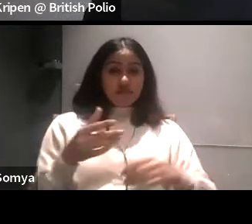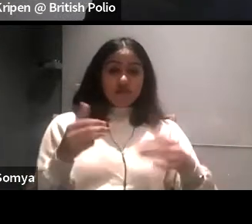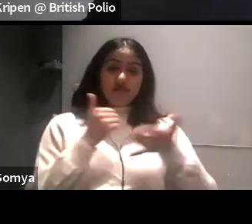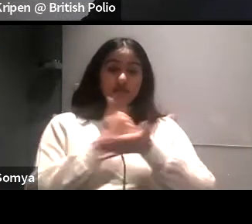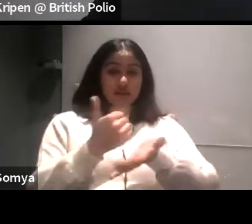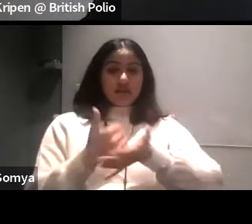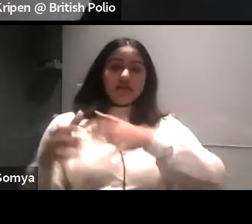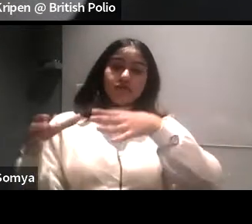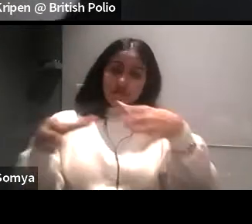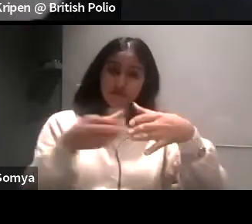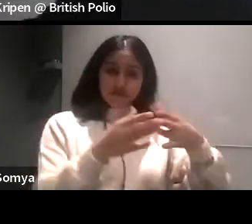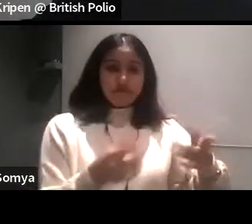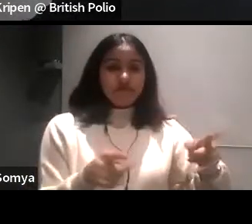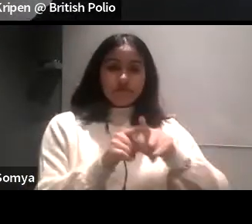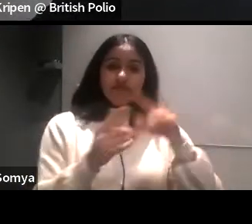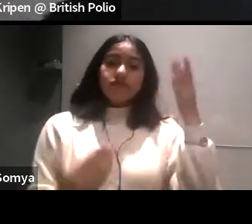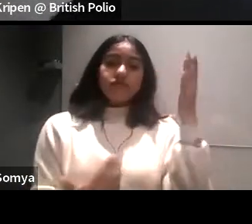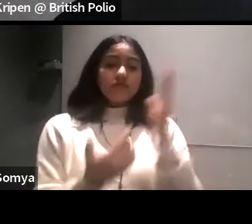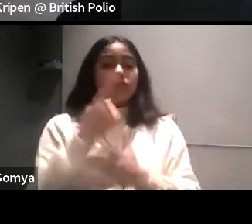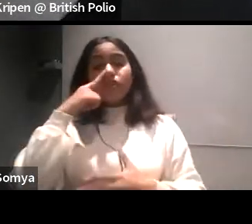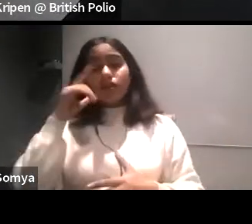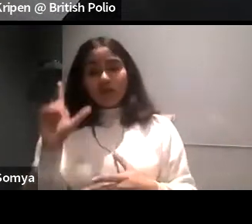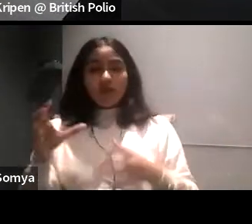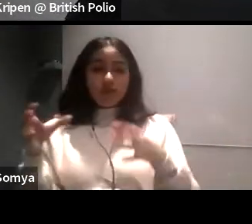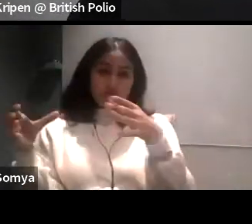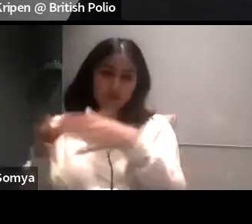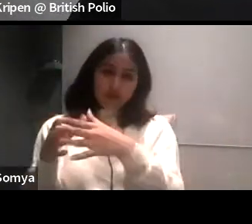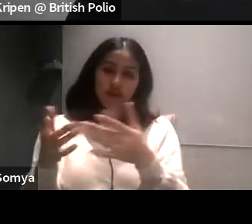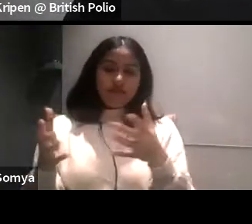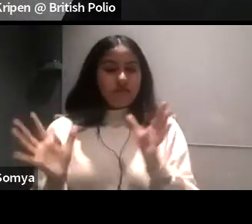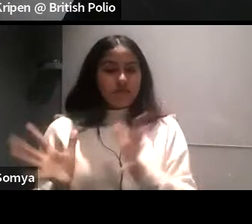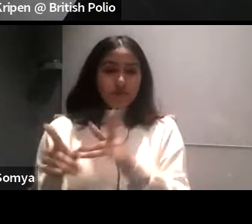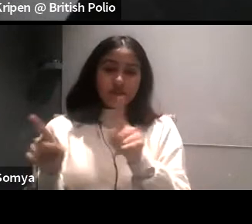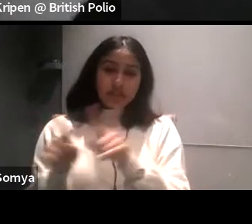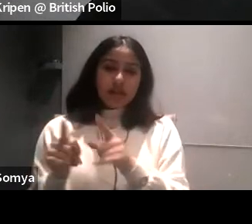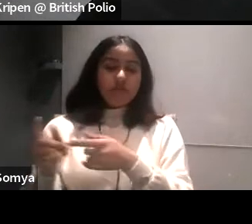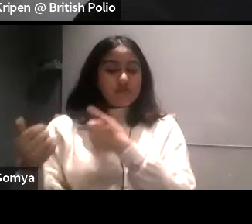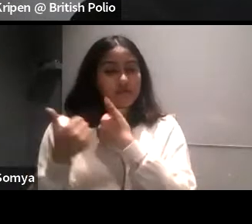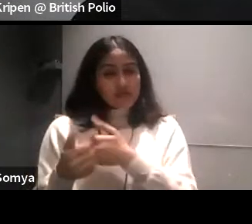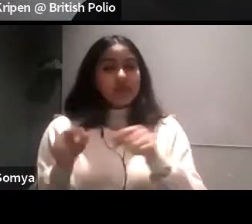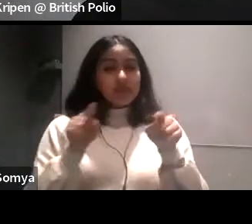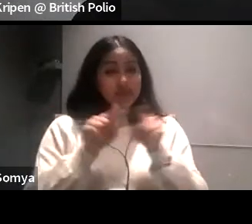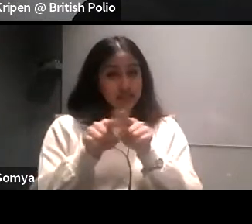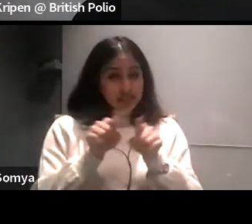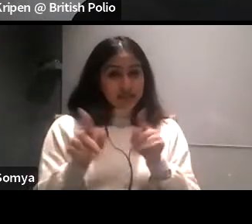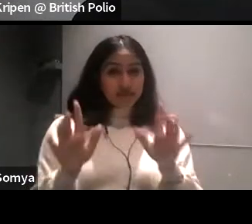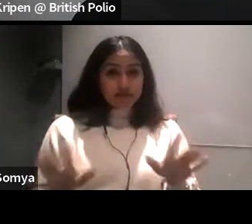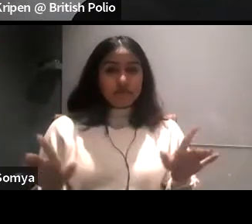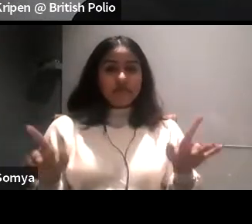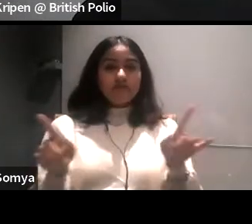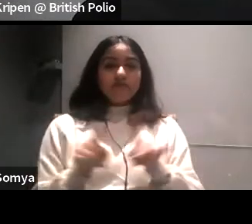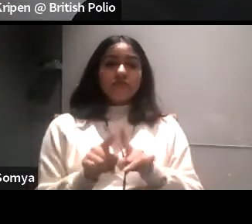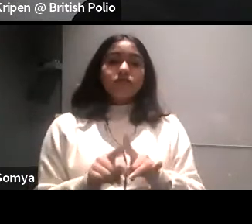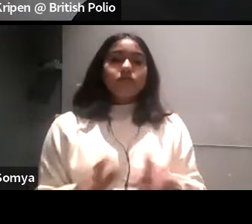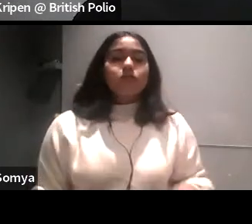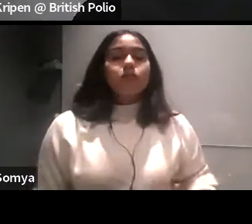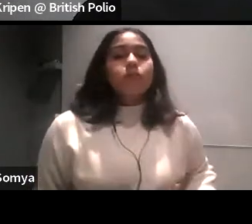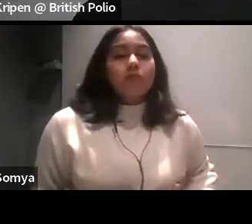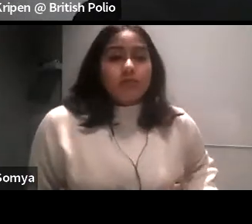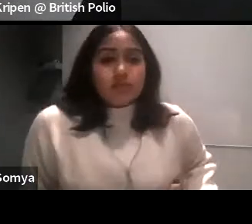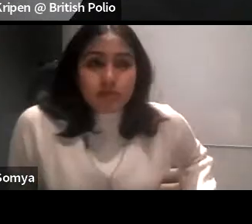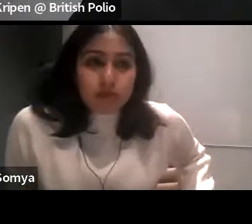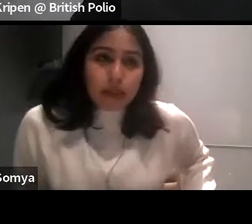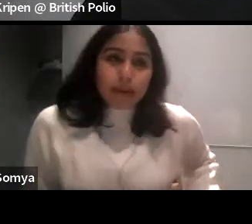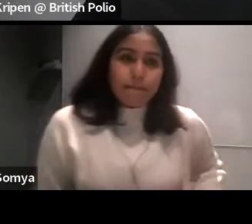which create groups and employ these kind of women across in their force. And one greatest example is a kind of what we call as